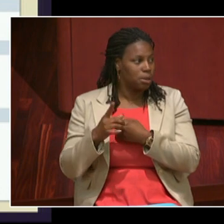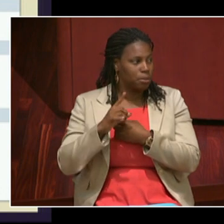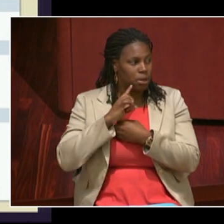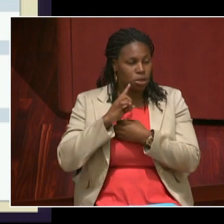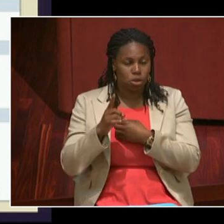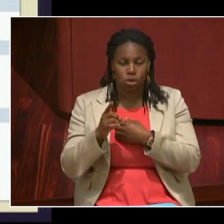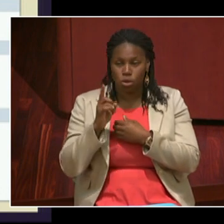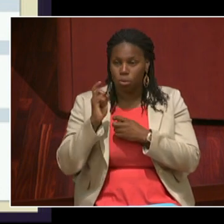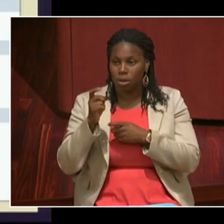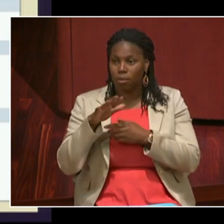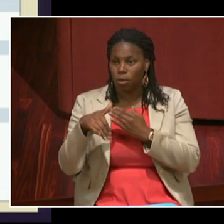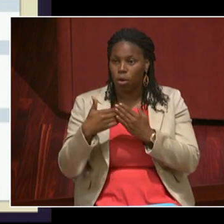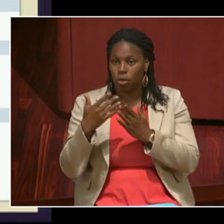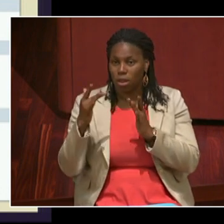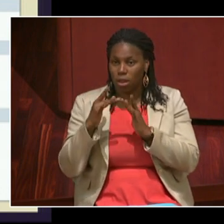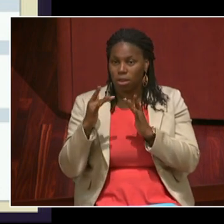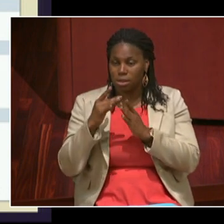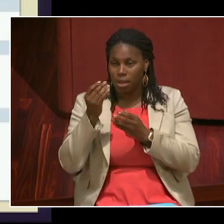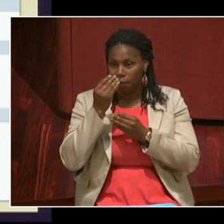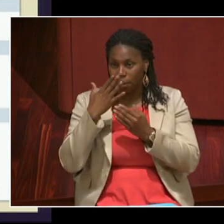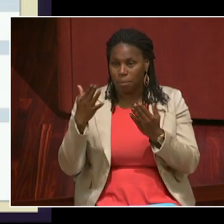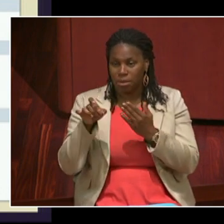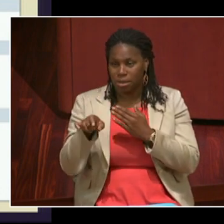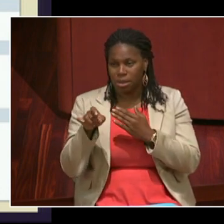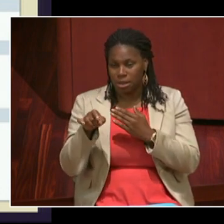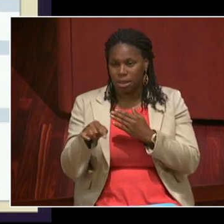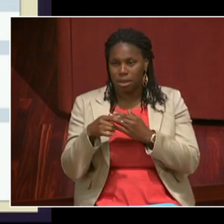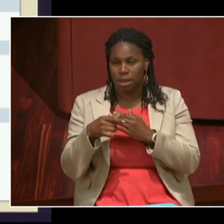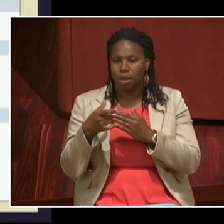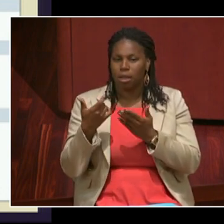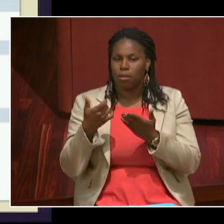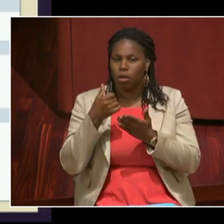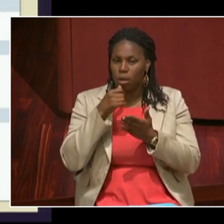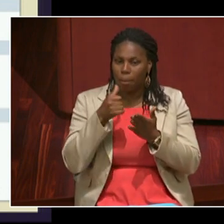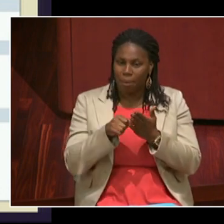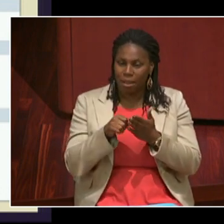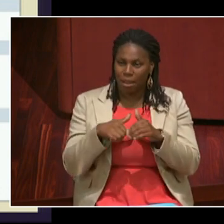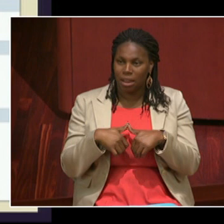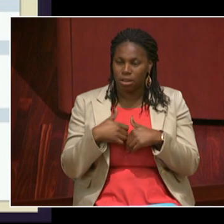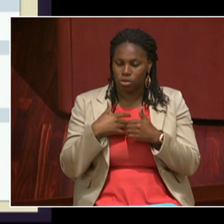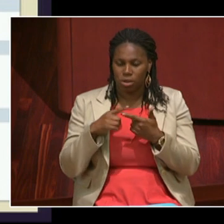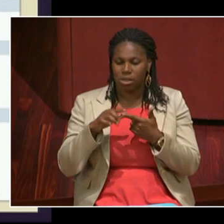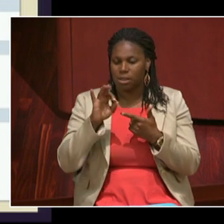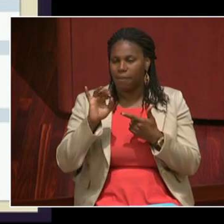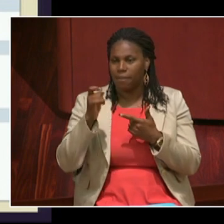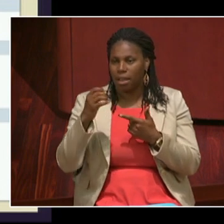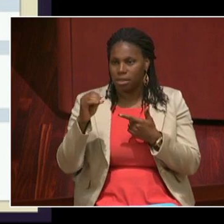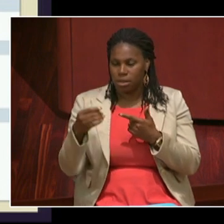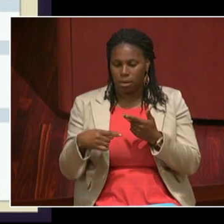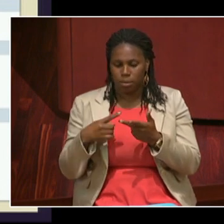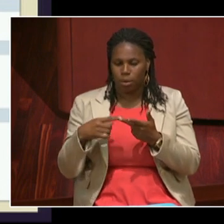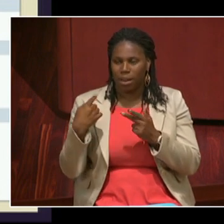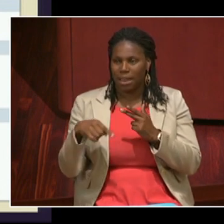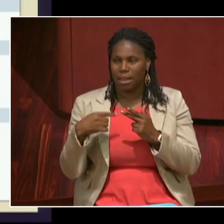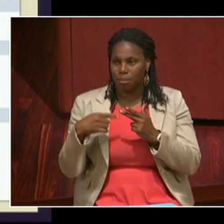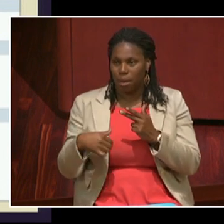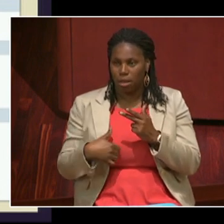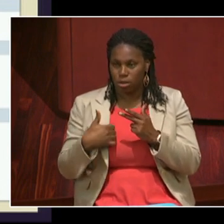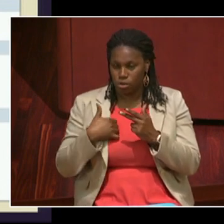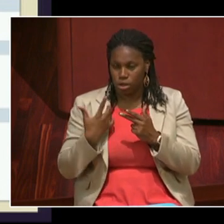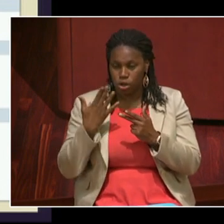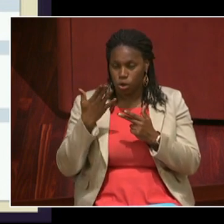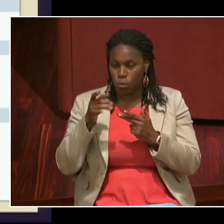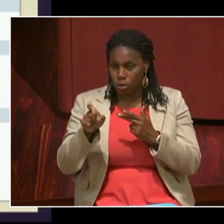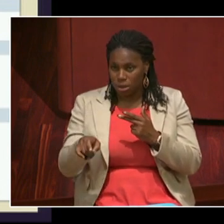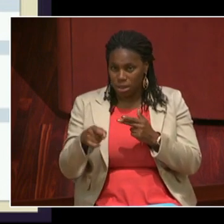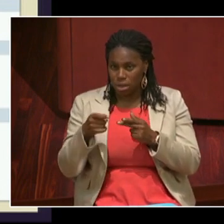all the contact information you need. Not only our postal address, but it'll also provide you with our fax number and the email address that you would use to place a request